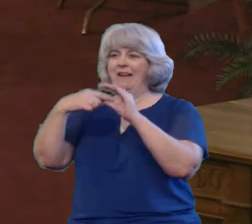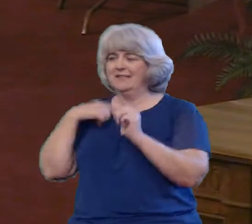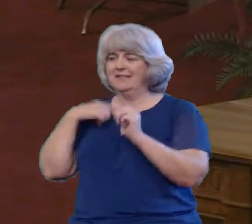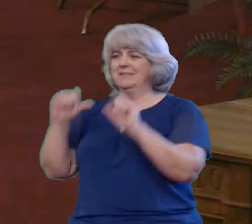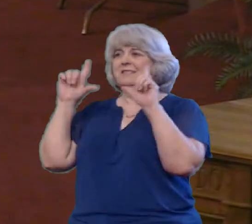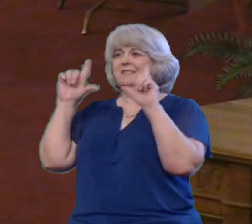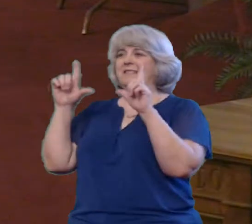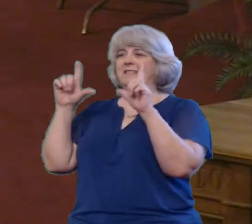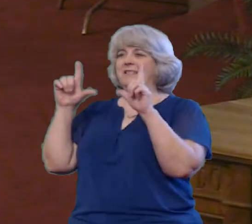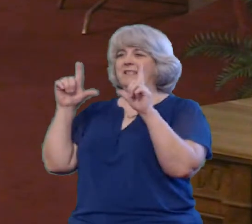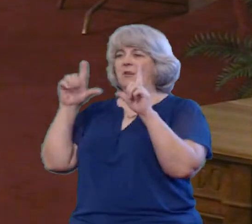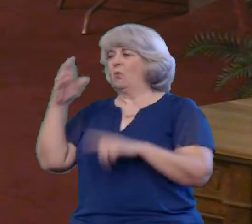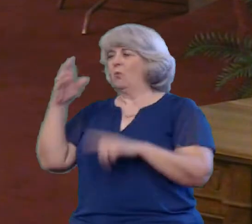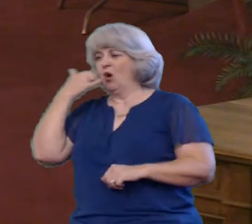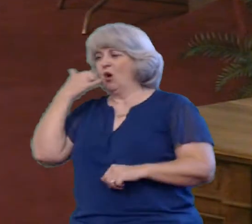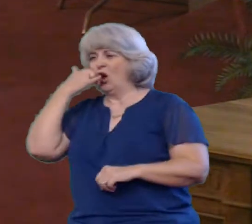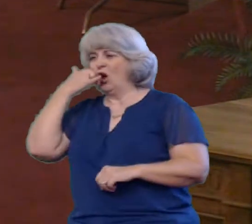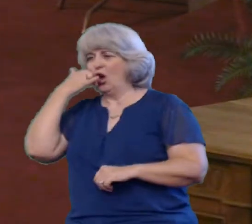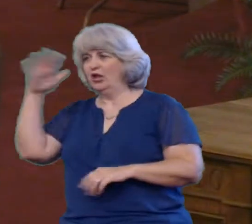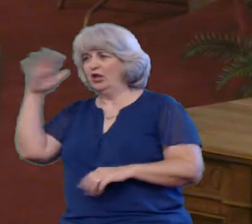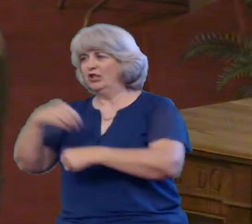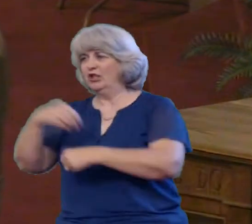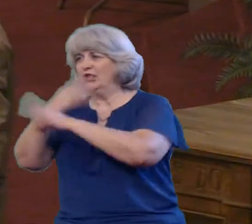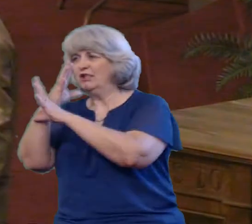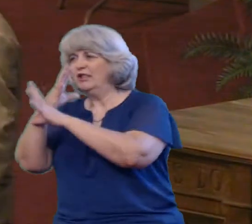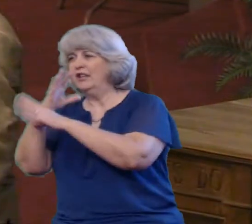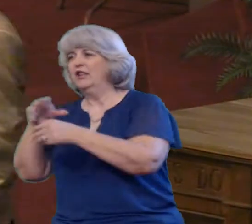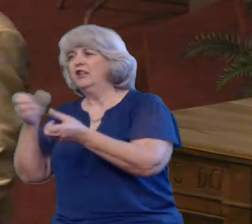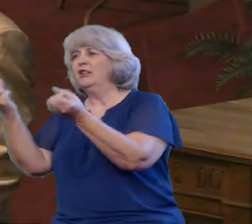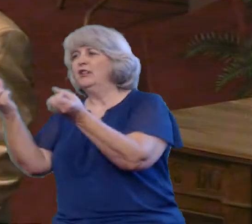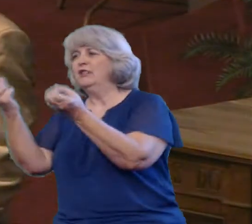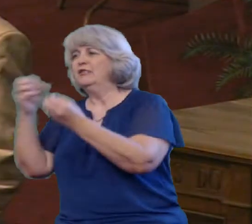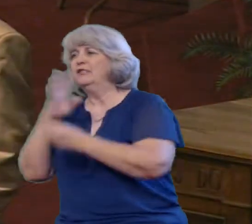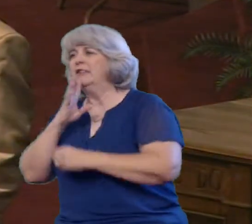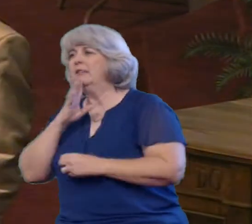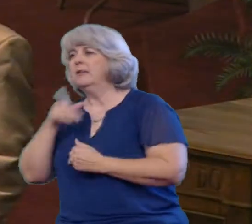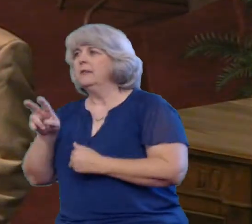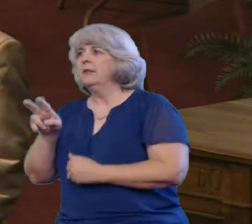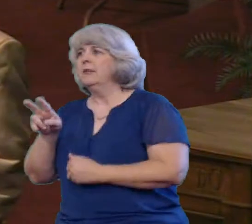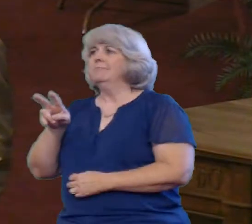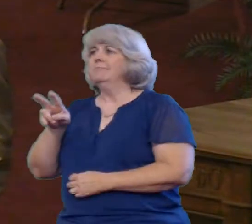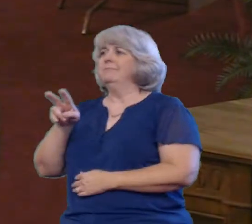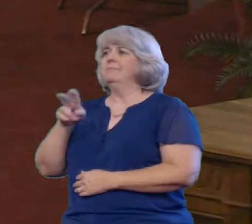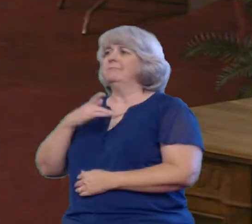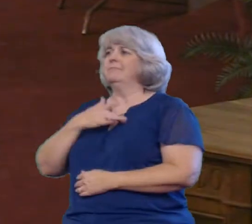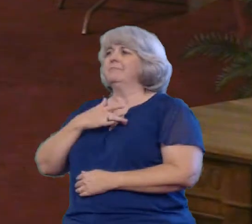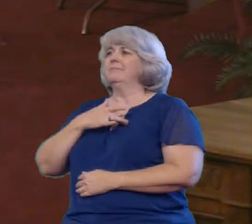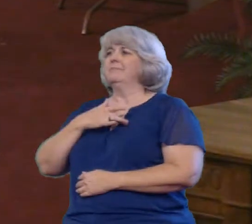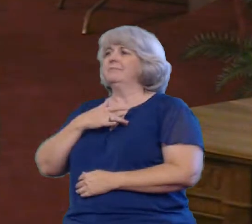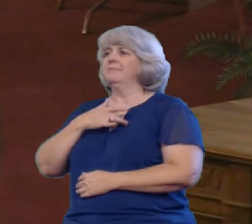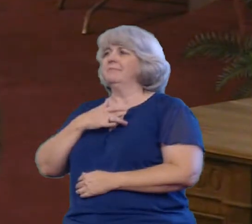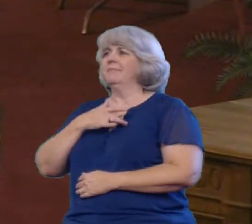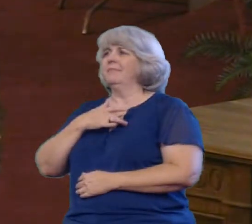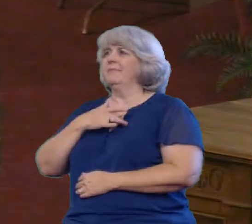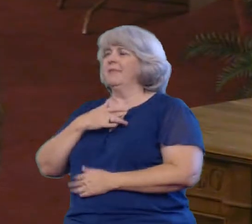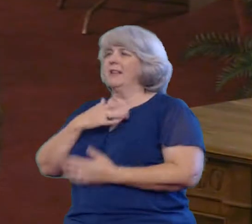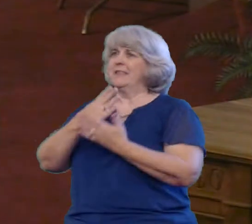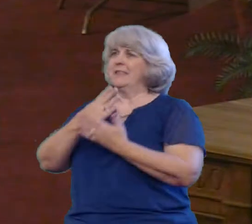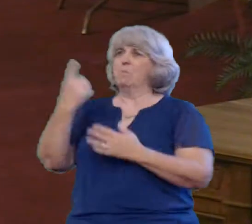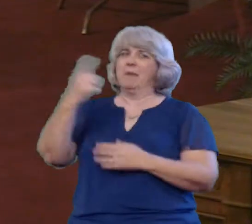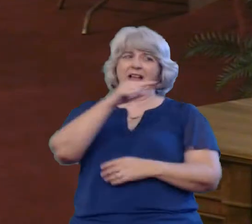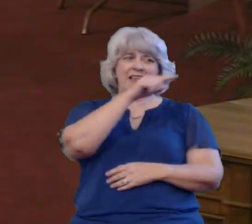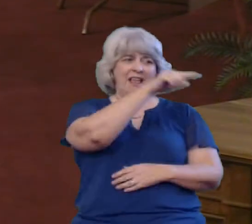somebody's thinking about you That somebody has you in their mind To stop in their day to think about like that